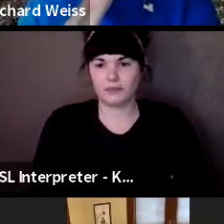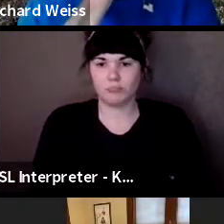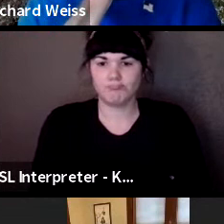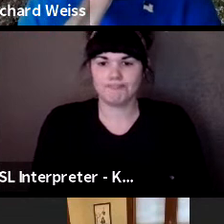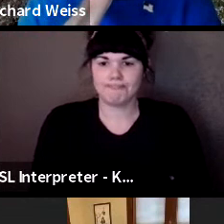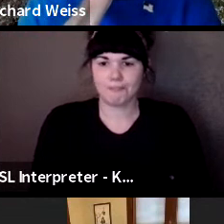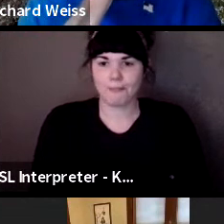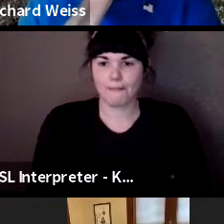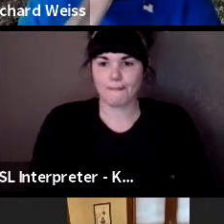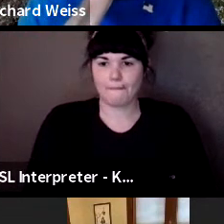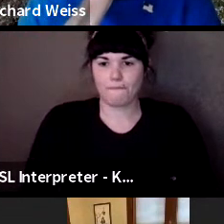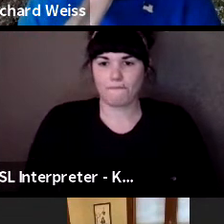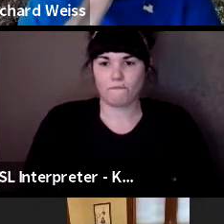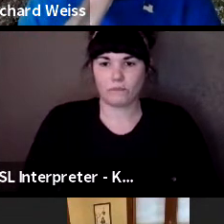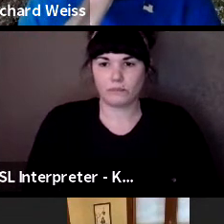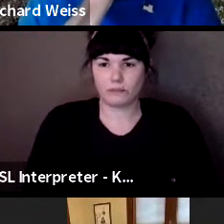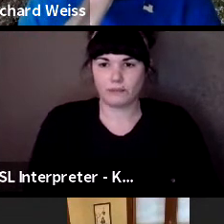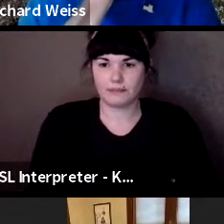Thank you, Julianne.